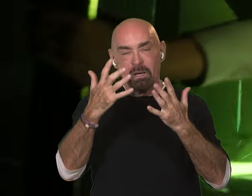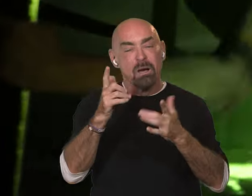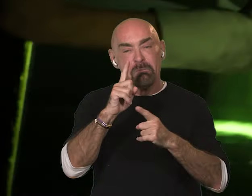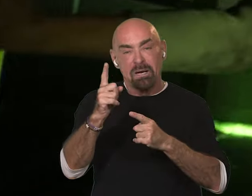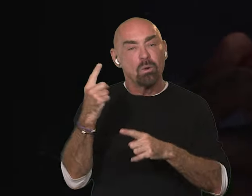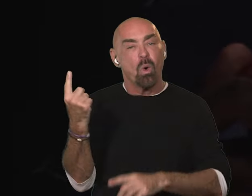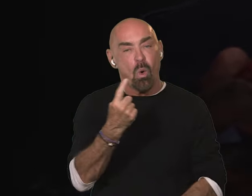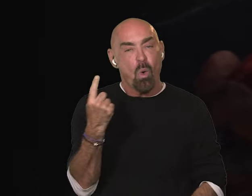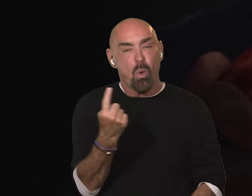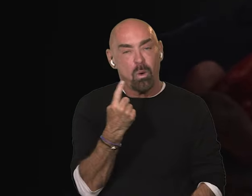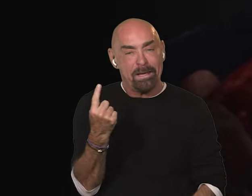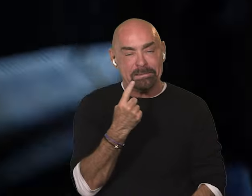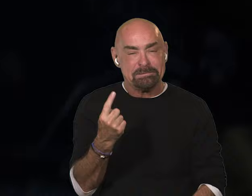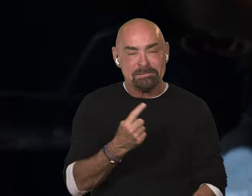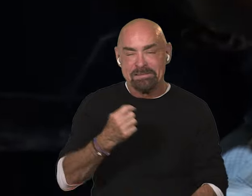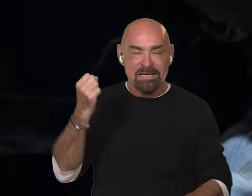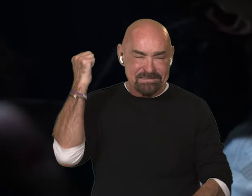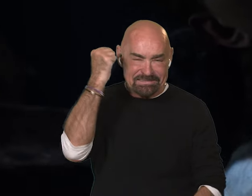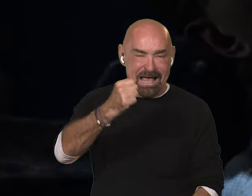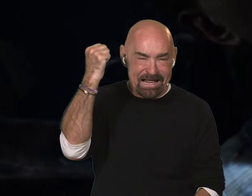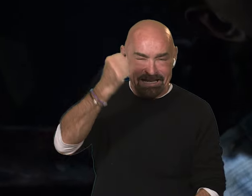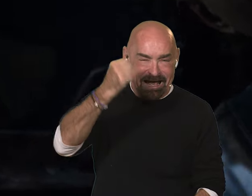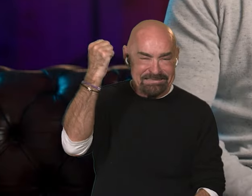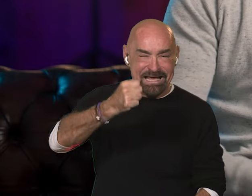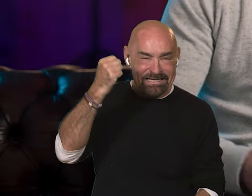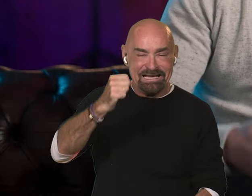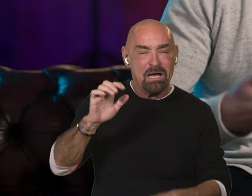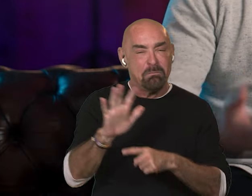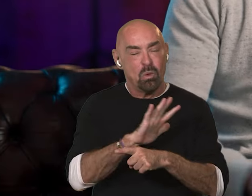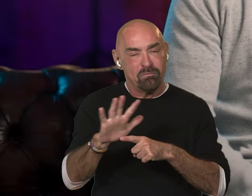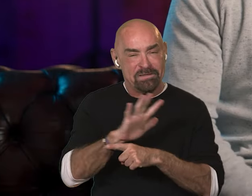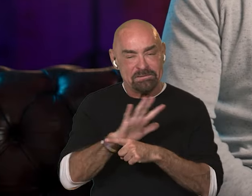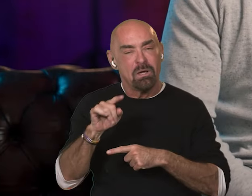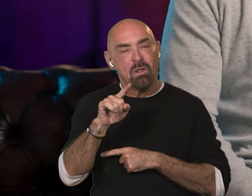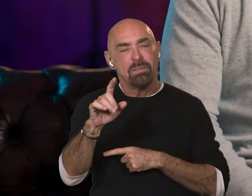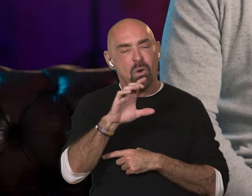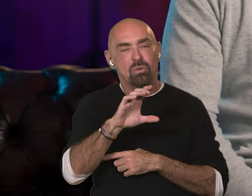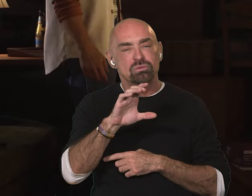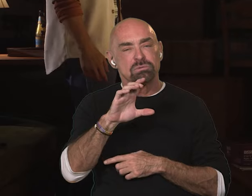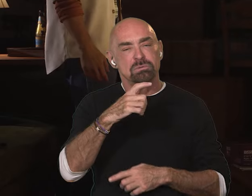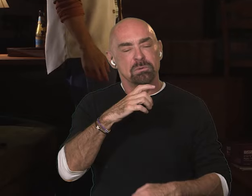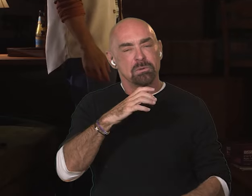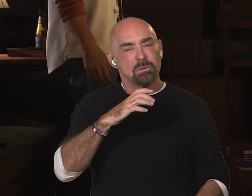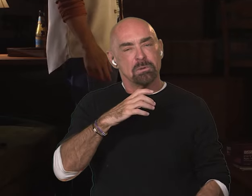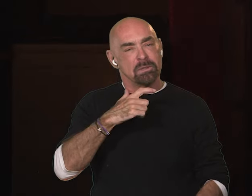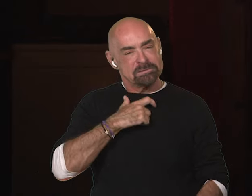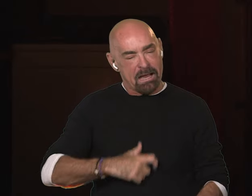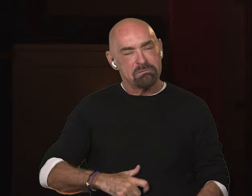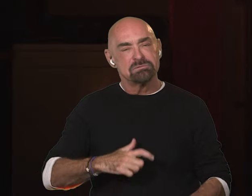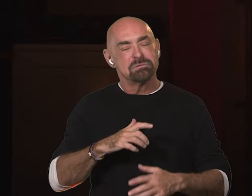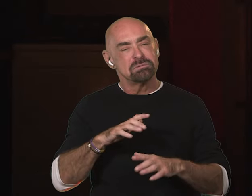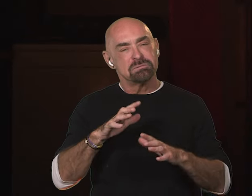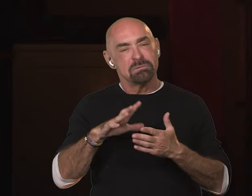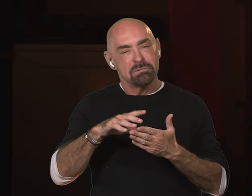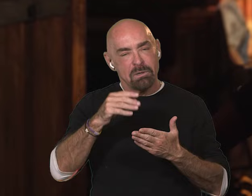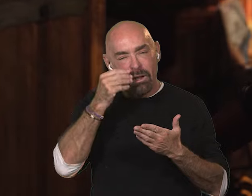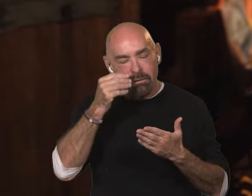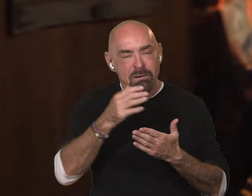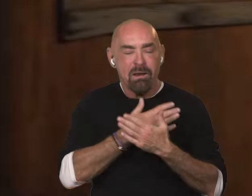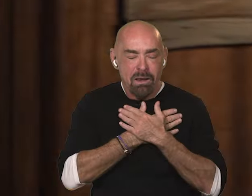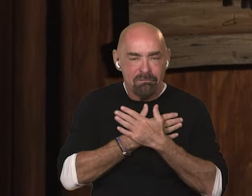always going back to the classic slasher horror movies and characters that we learn to love